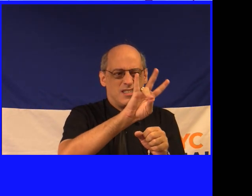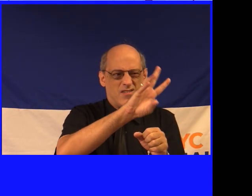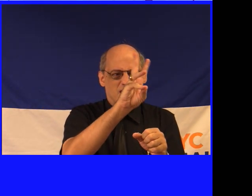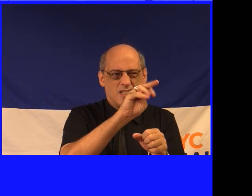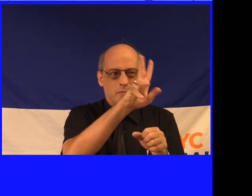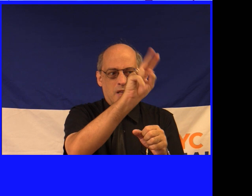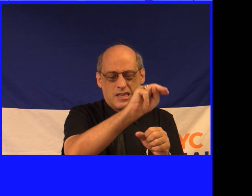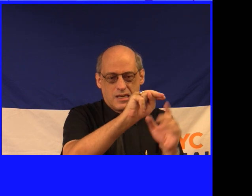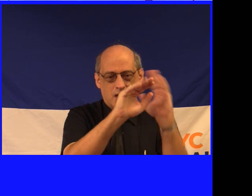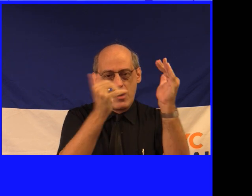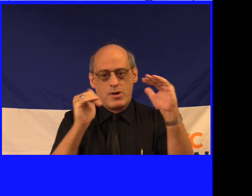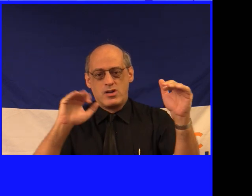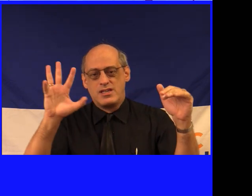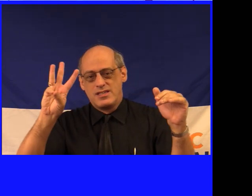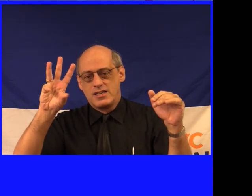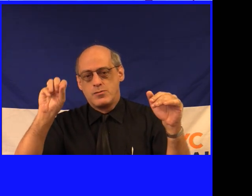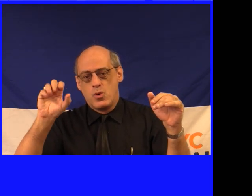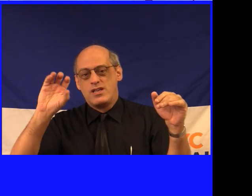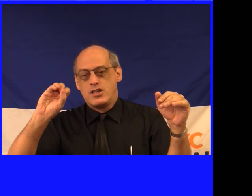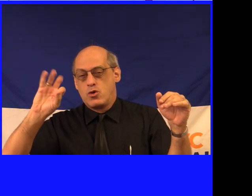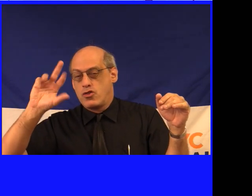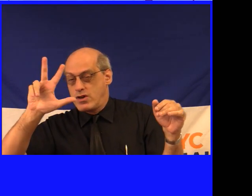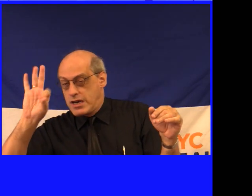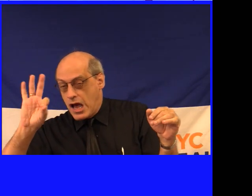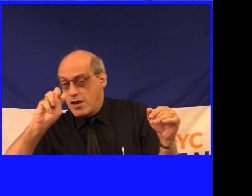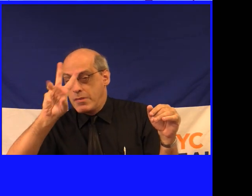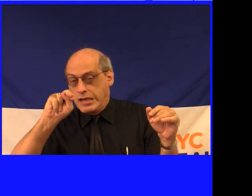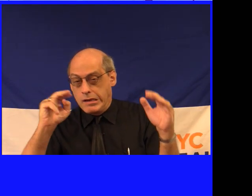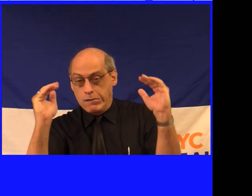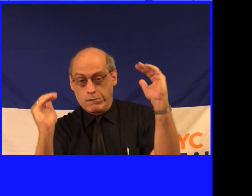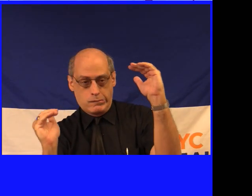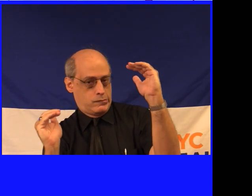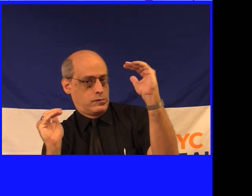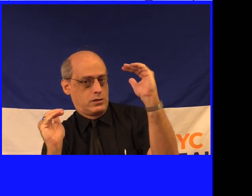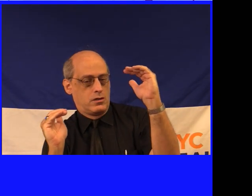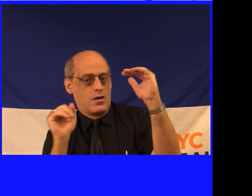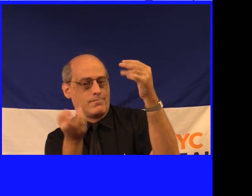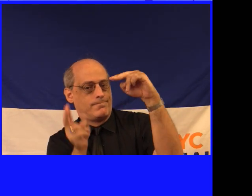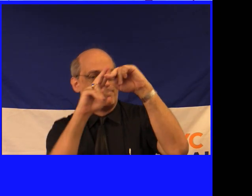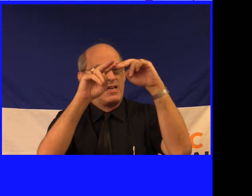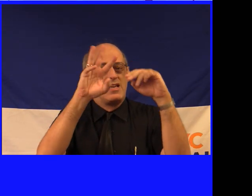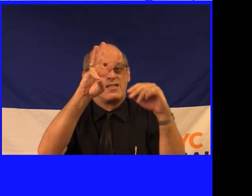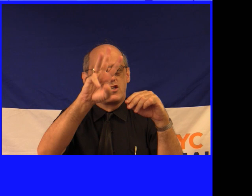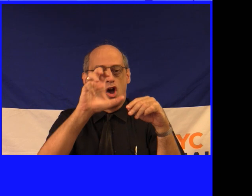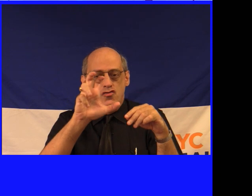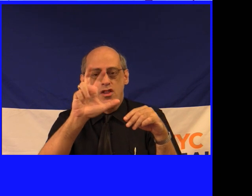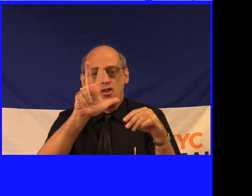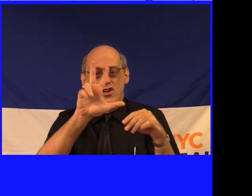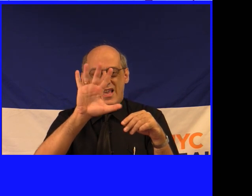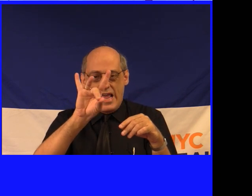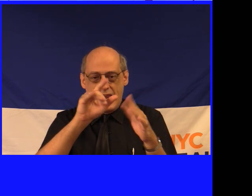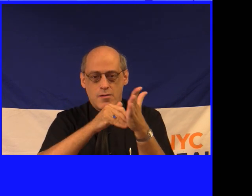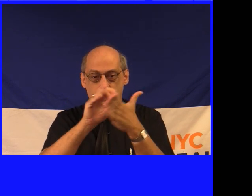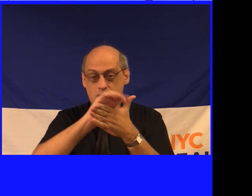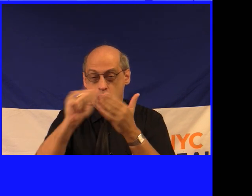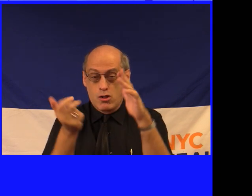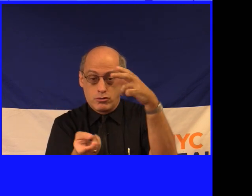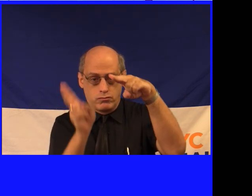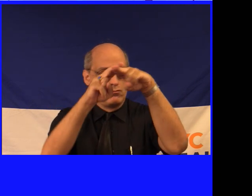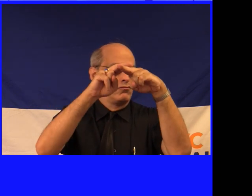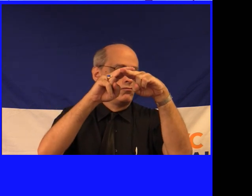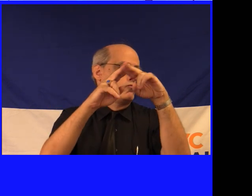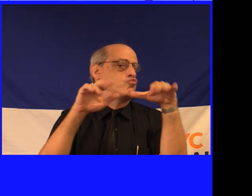versus 6.039 billion for FY19, which is an increase of $638 million. And as Jay